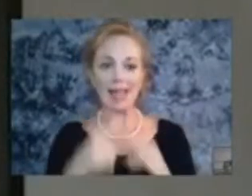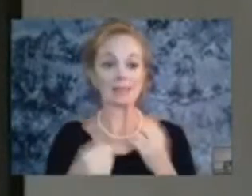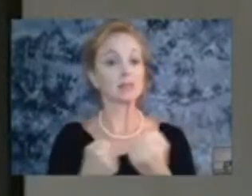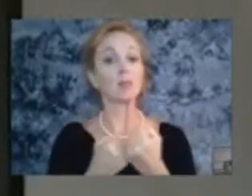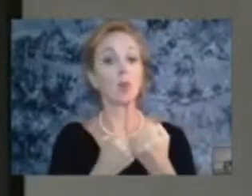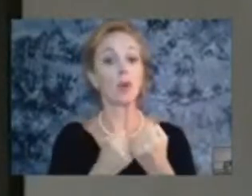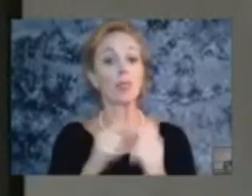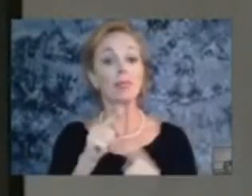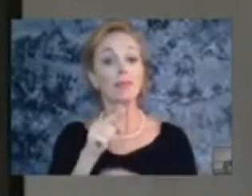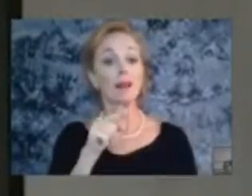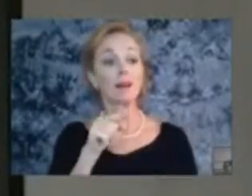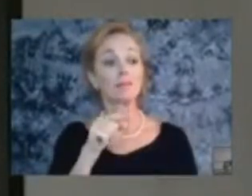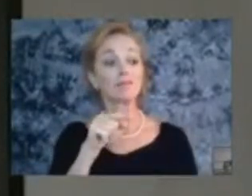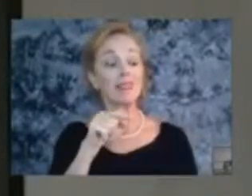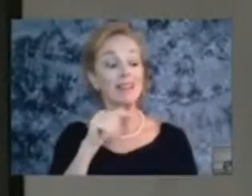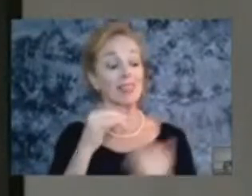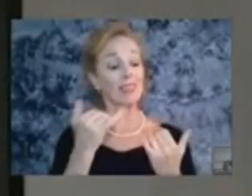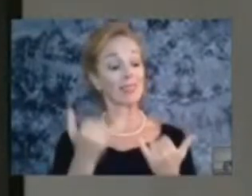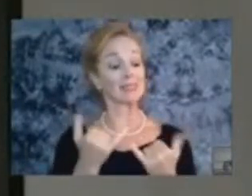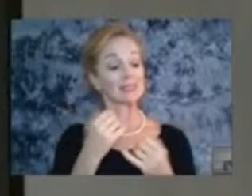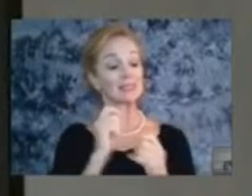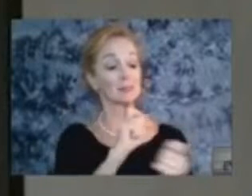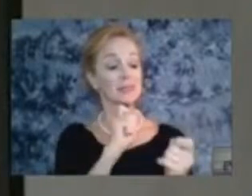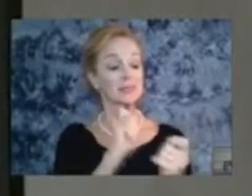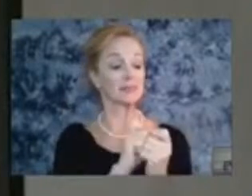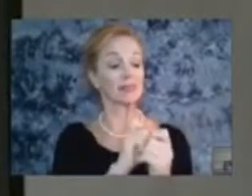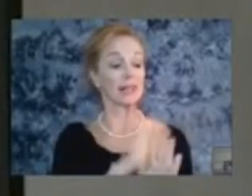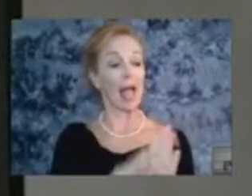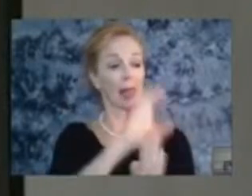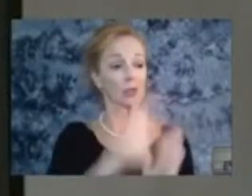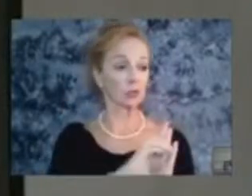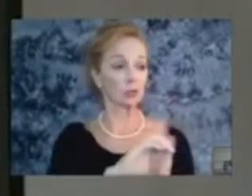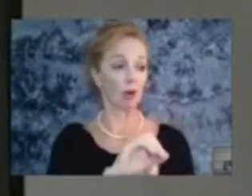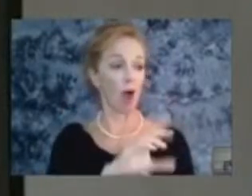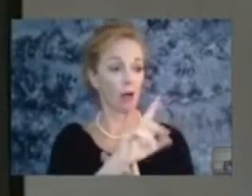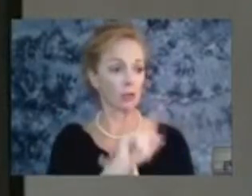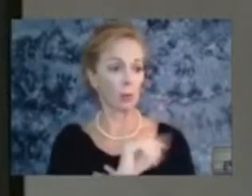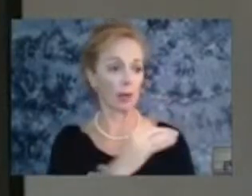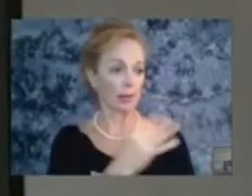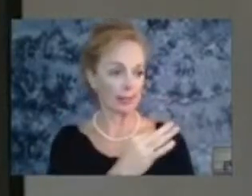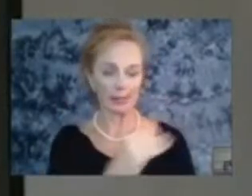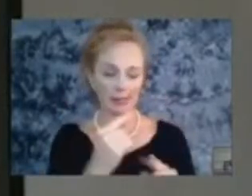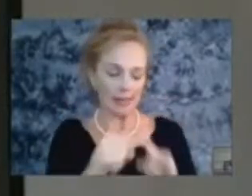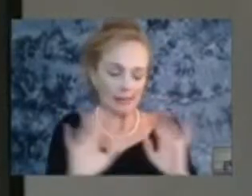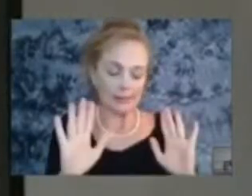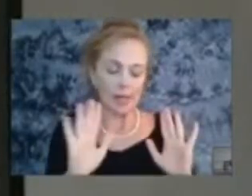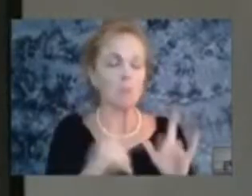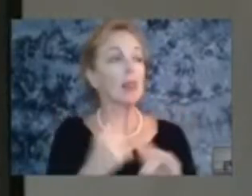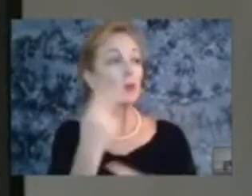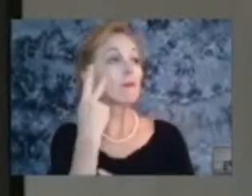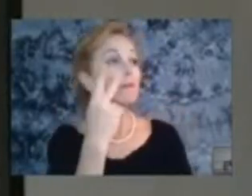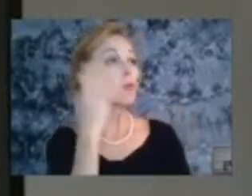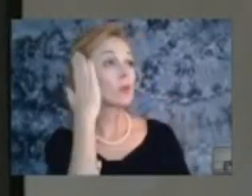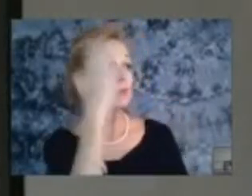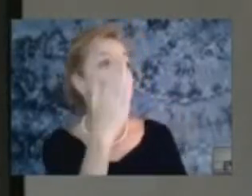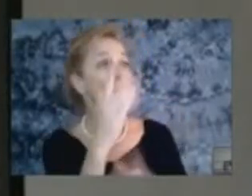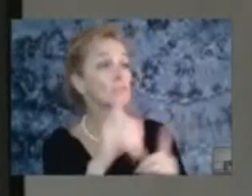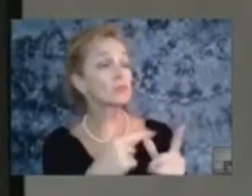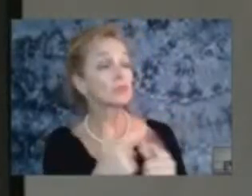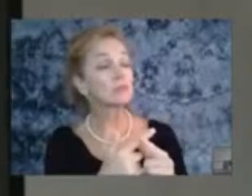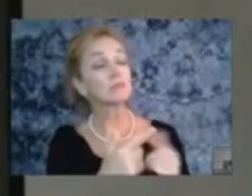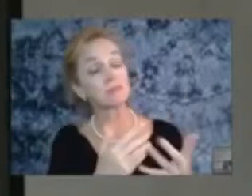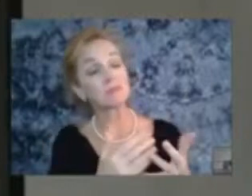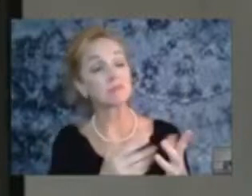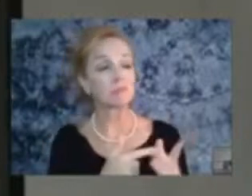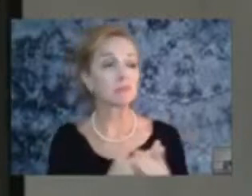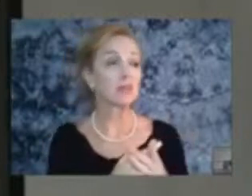to the day when our students walk back into the buildings. I know that many staff have communicated with me that they are very excited